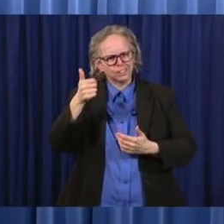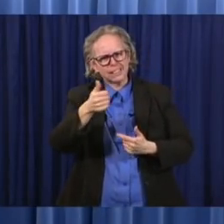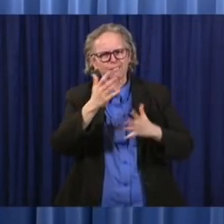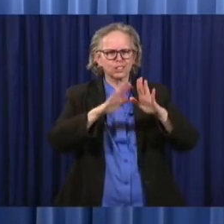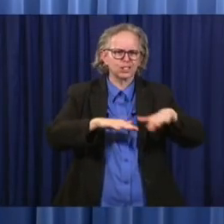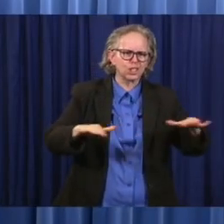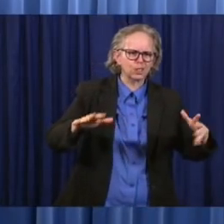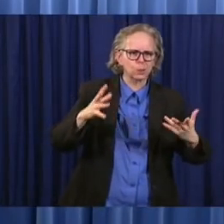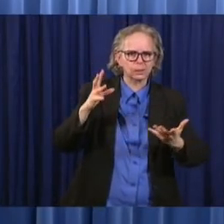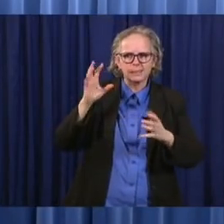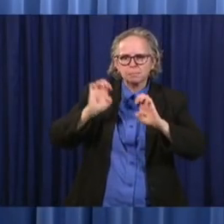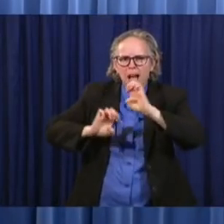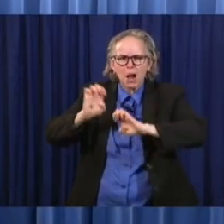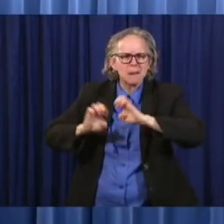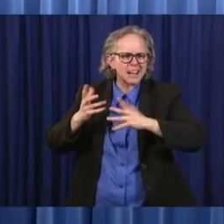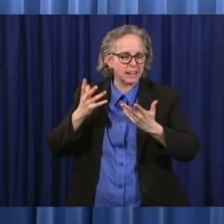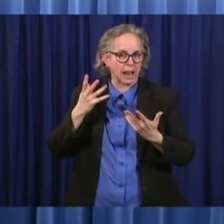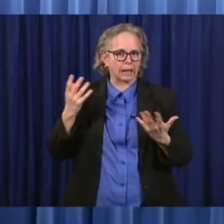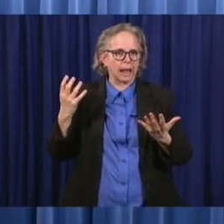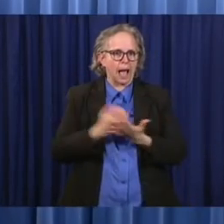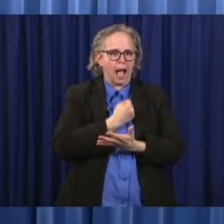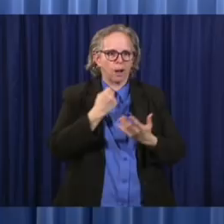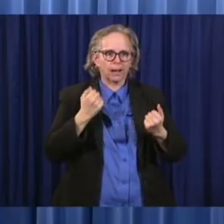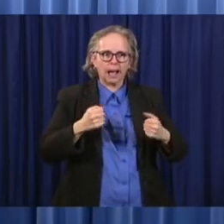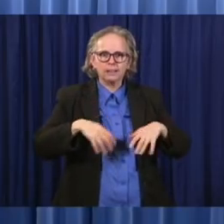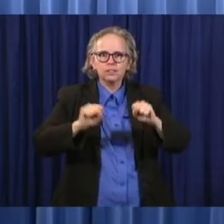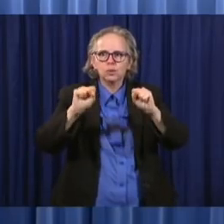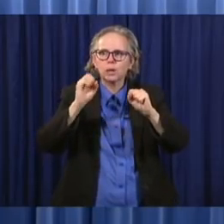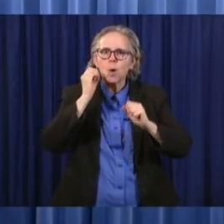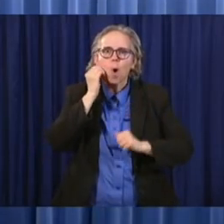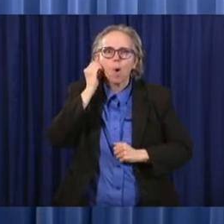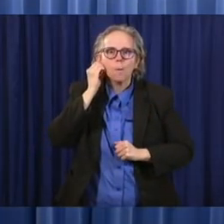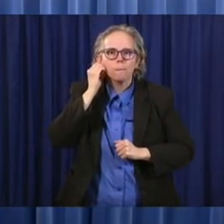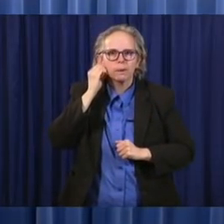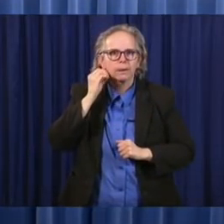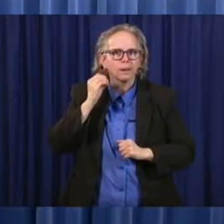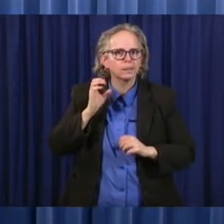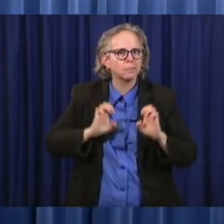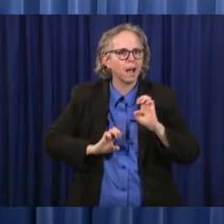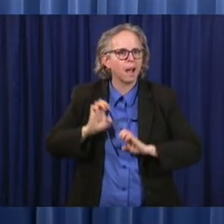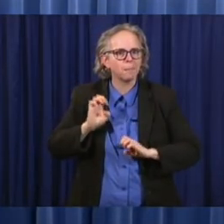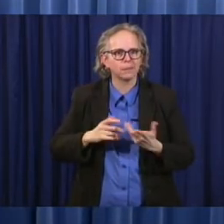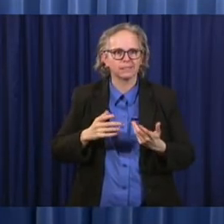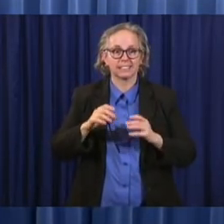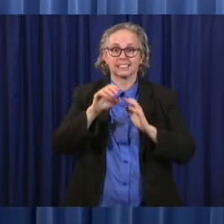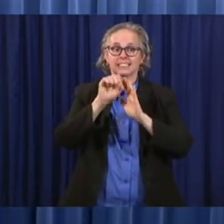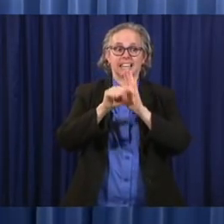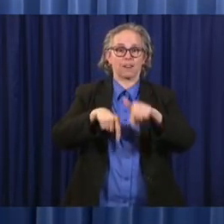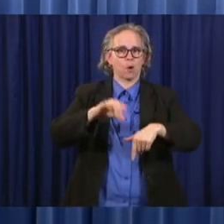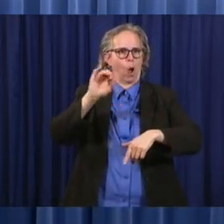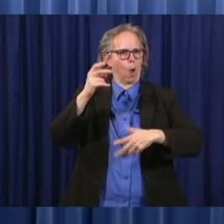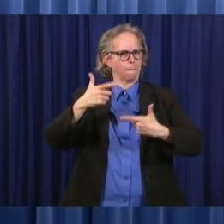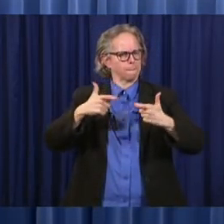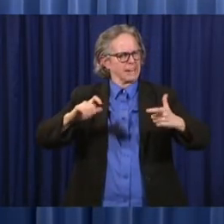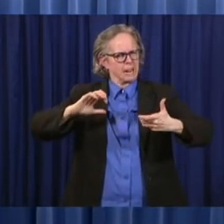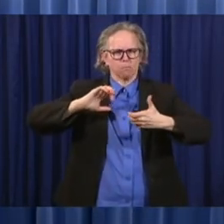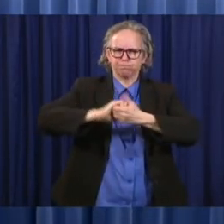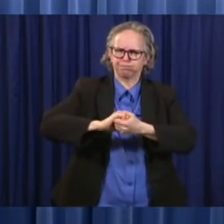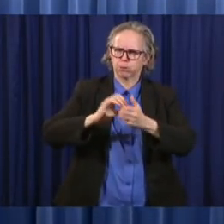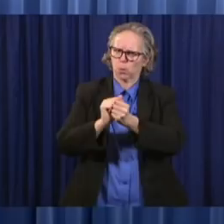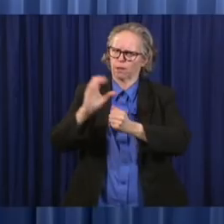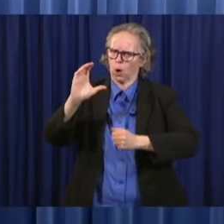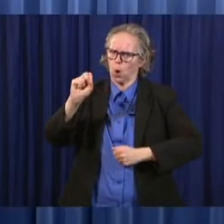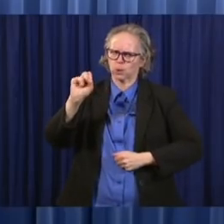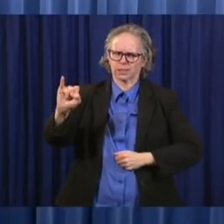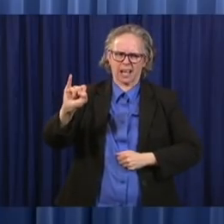you can do the experiments and activities at home. State of Ohio is a main partner with COSI, so I hope you'll take a few minutes today, tomorrow,